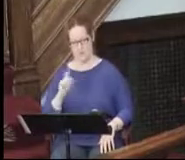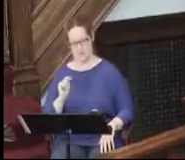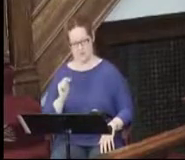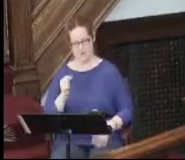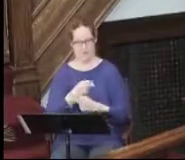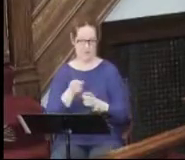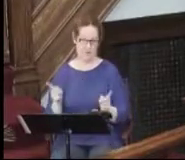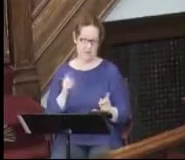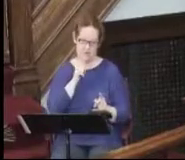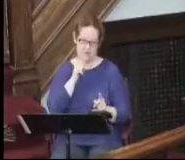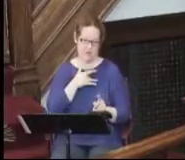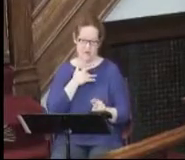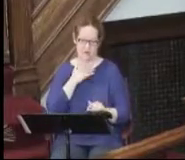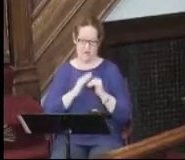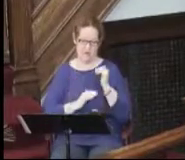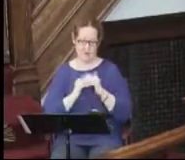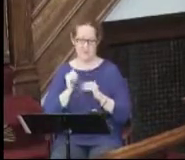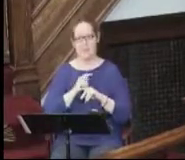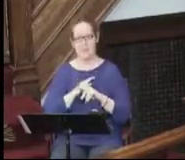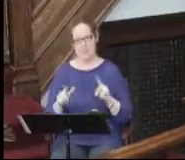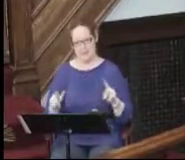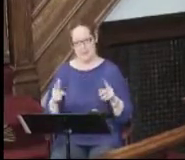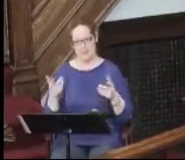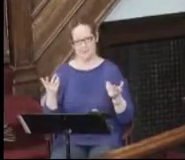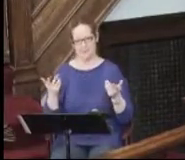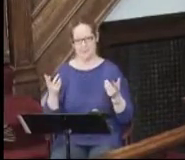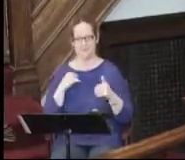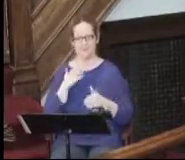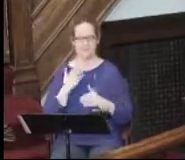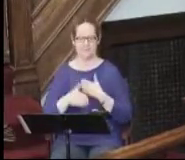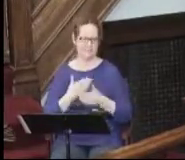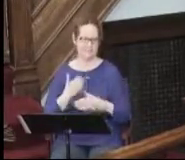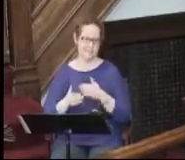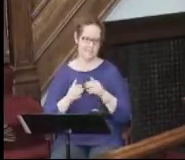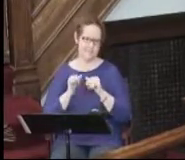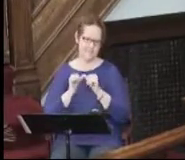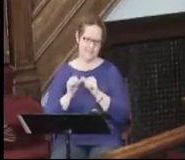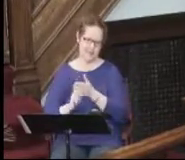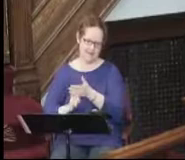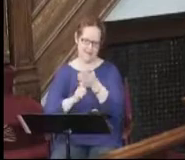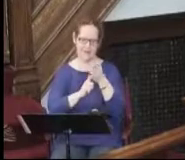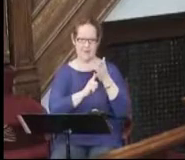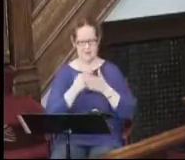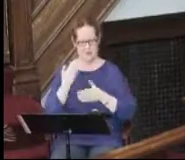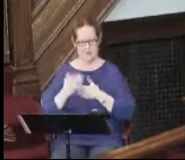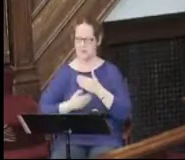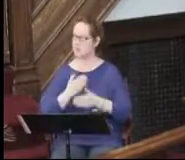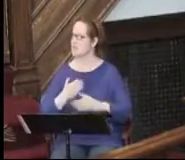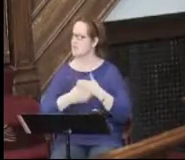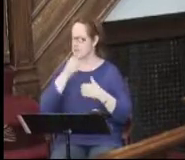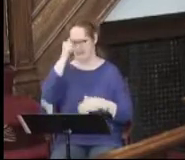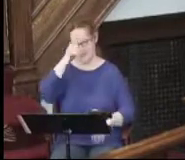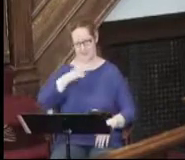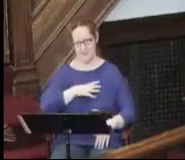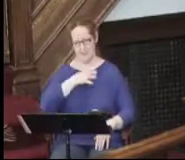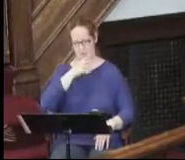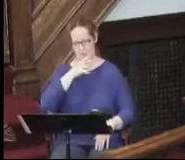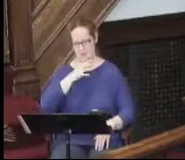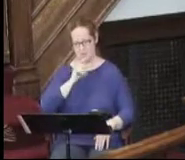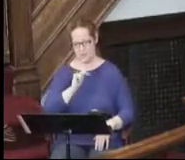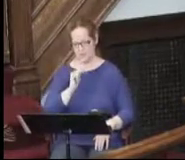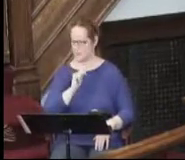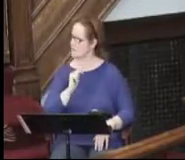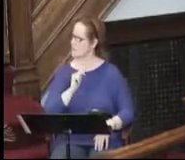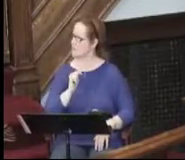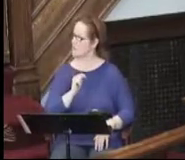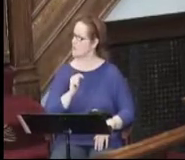those who are not comfortable. Unfortunately, as we go through our continual renovation process, the men's washroom was renovated and made